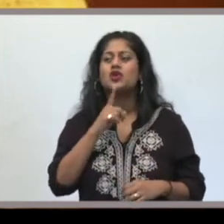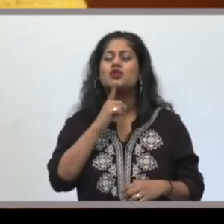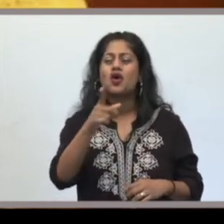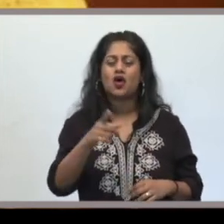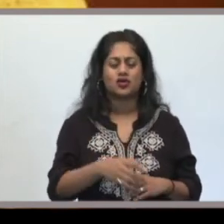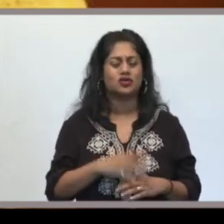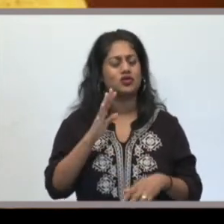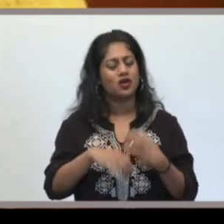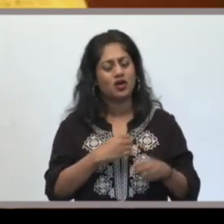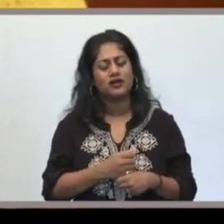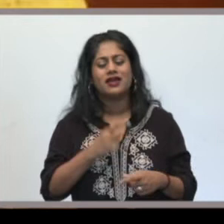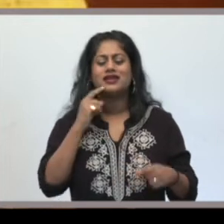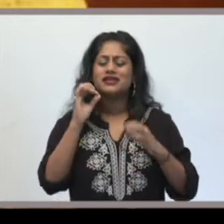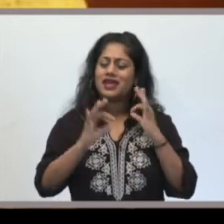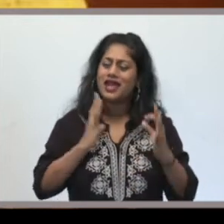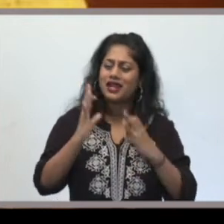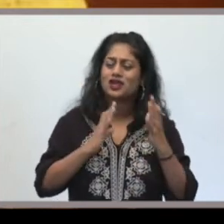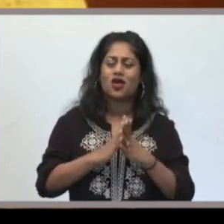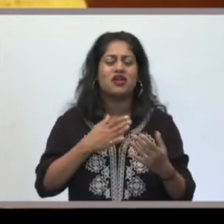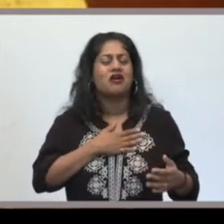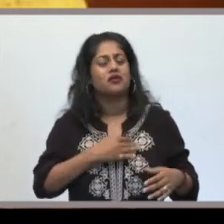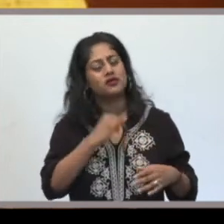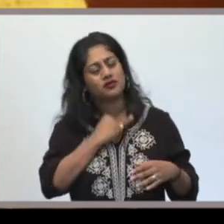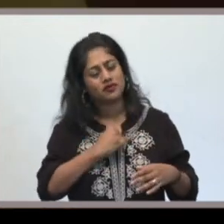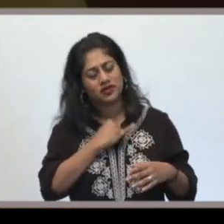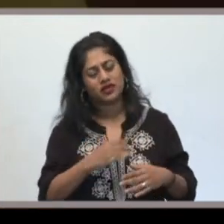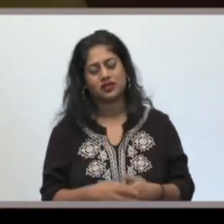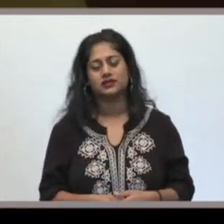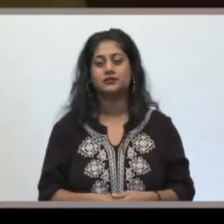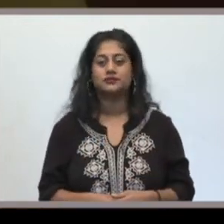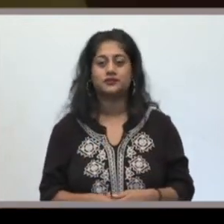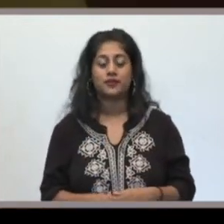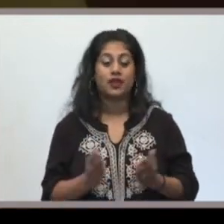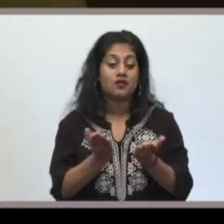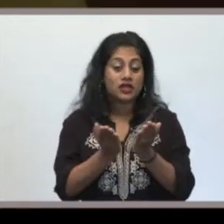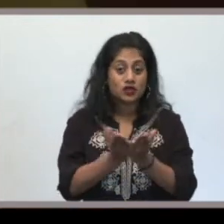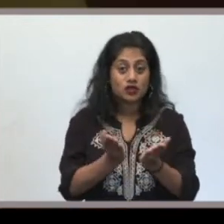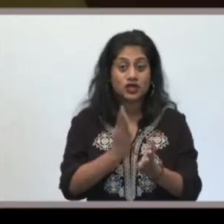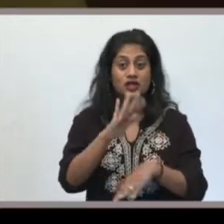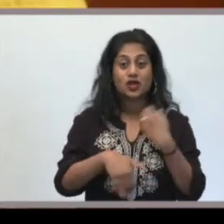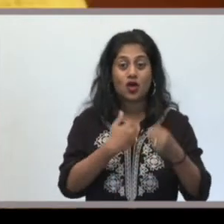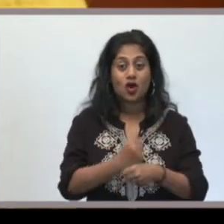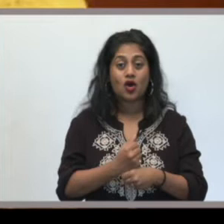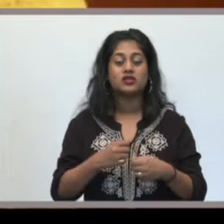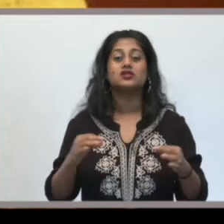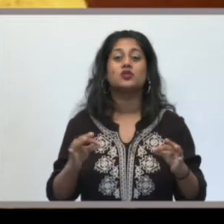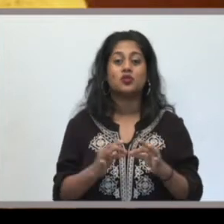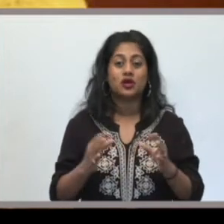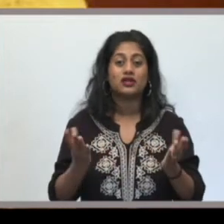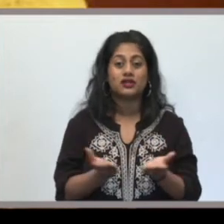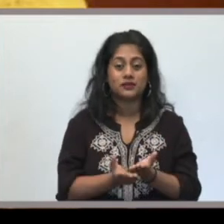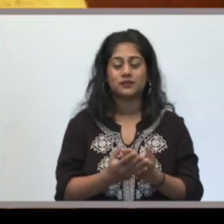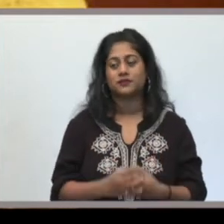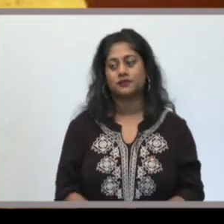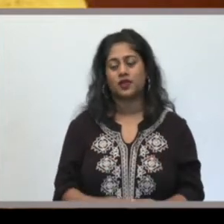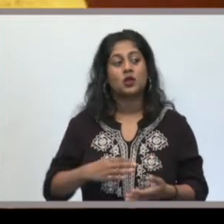God uses to comfort you. The first one is God's word. God's word. Fill your mind